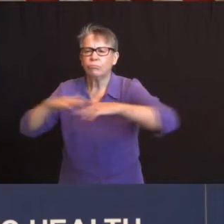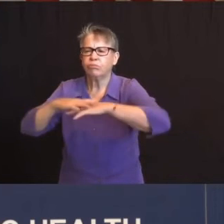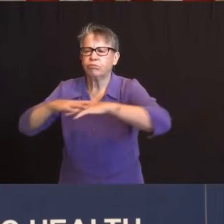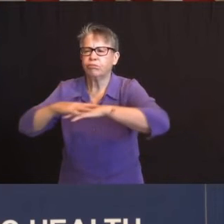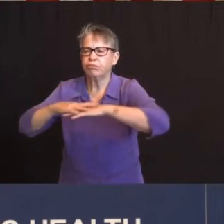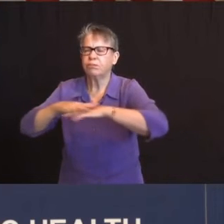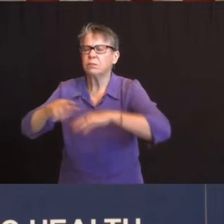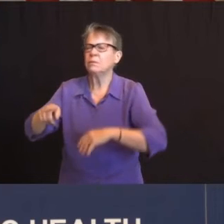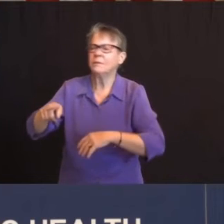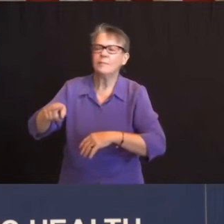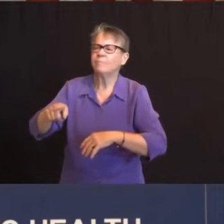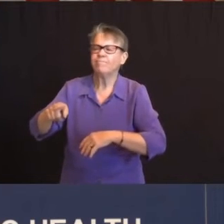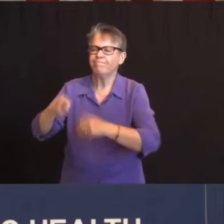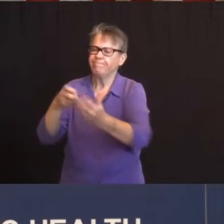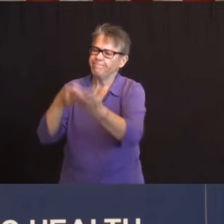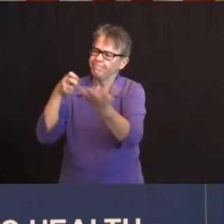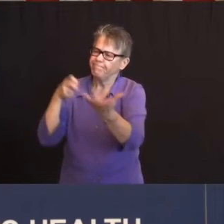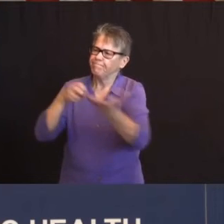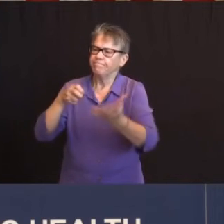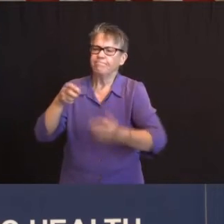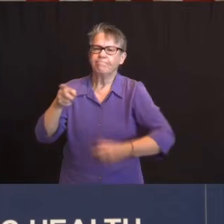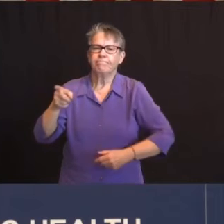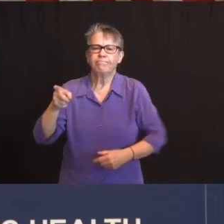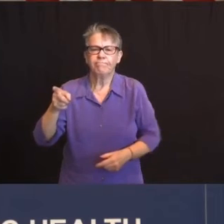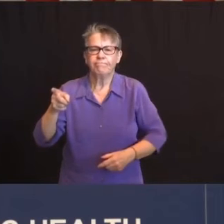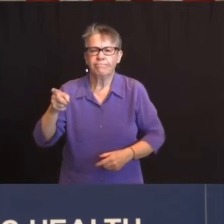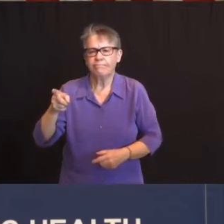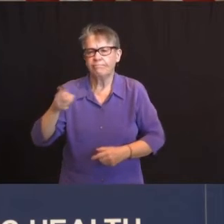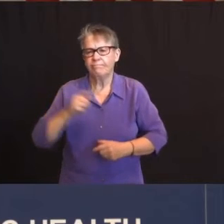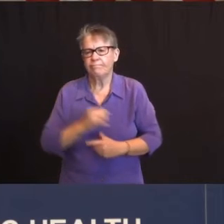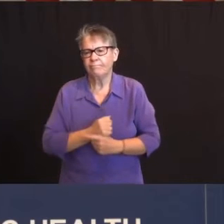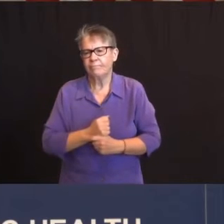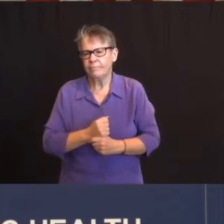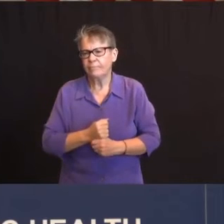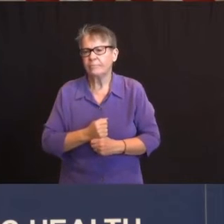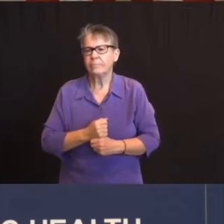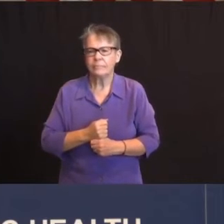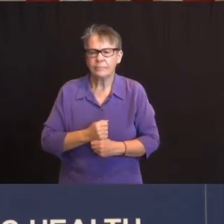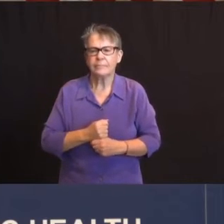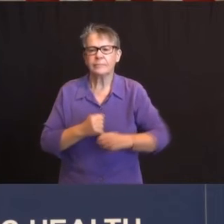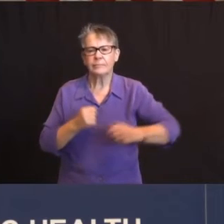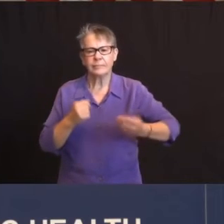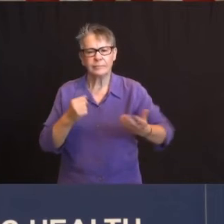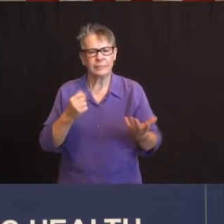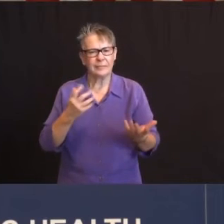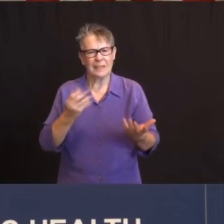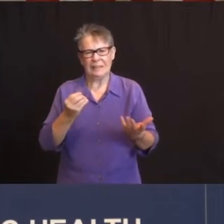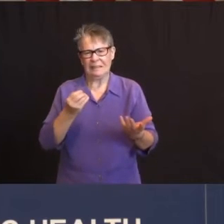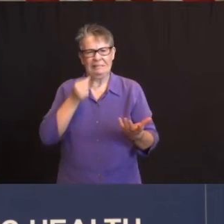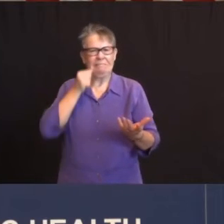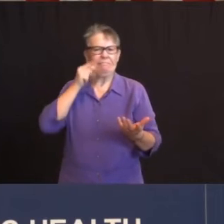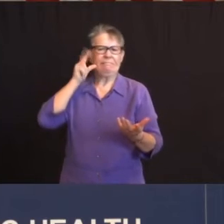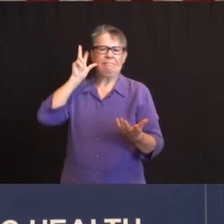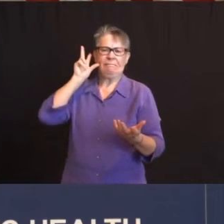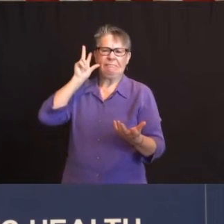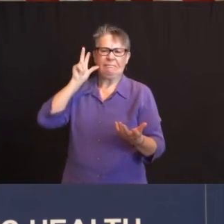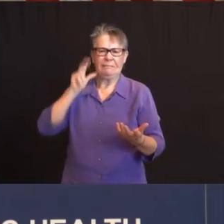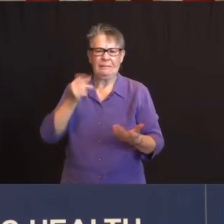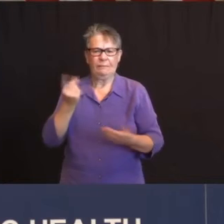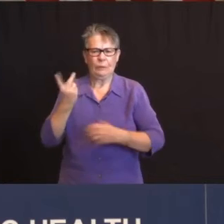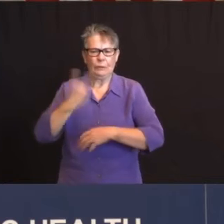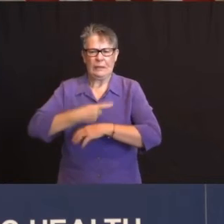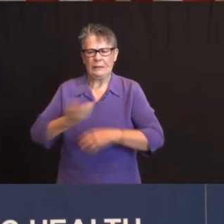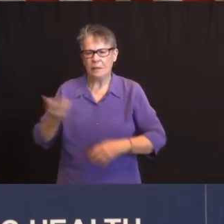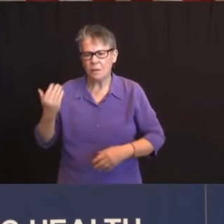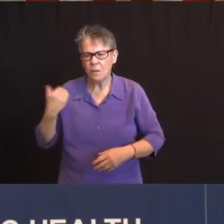point. I'm not going to share names, but in the past few days, I've talked to two very young, healthy Jersey